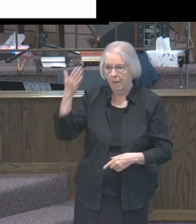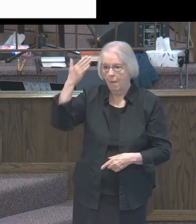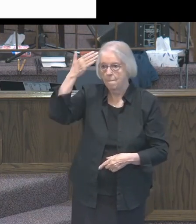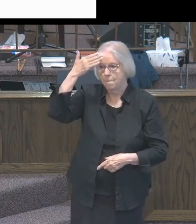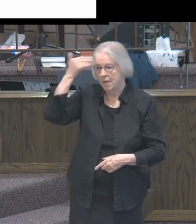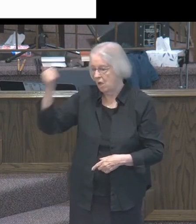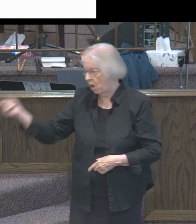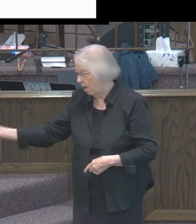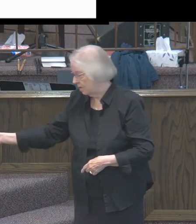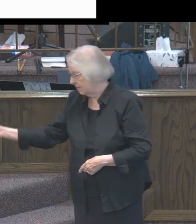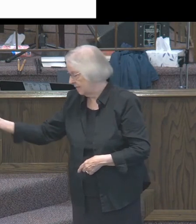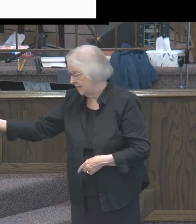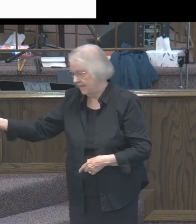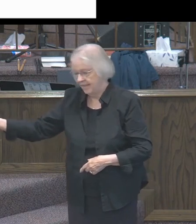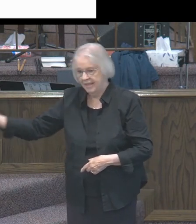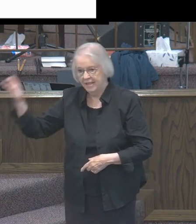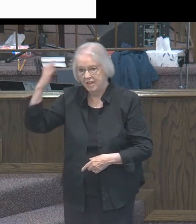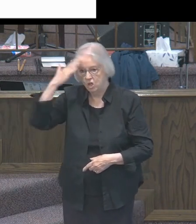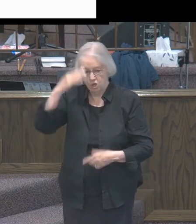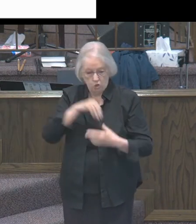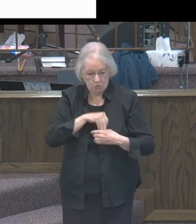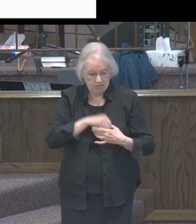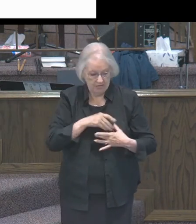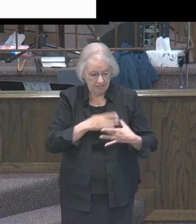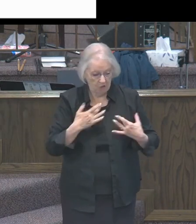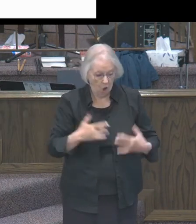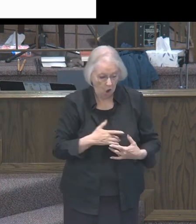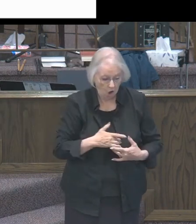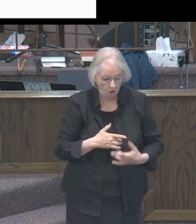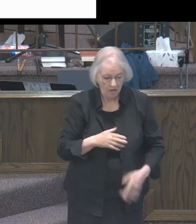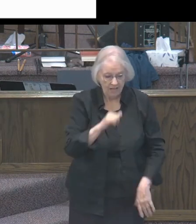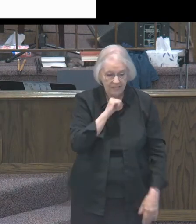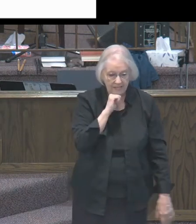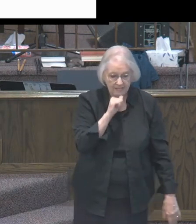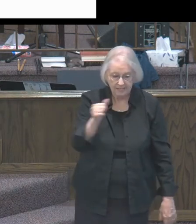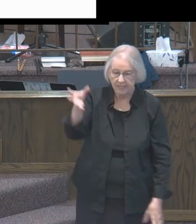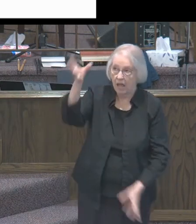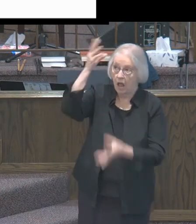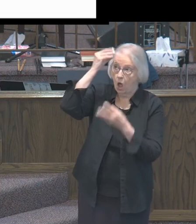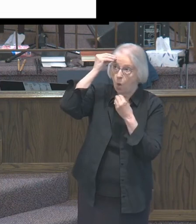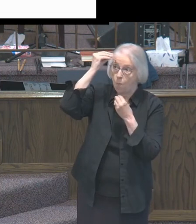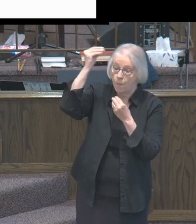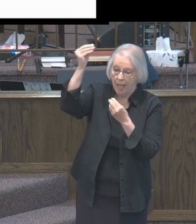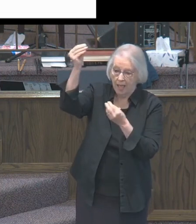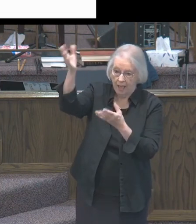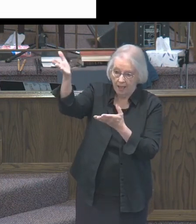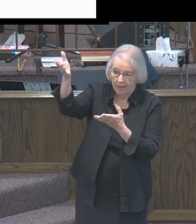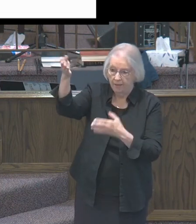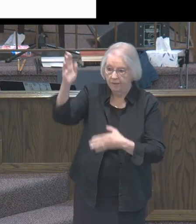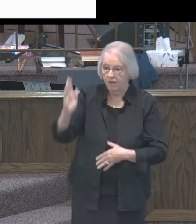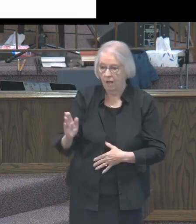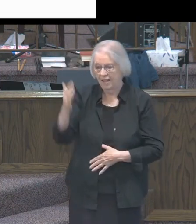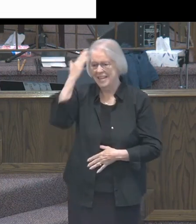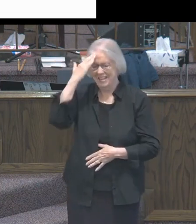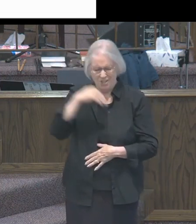he knew in his heart that he didn't present the proper sacrifice.